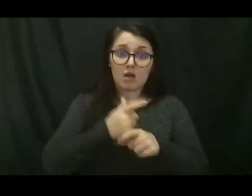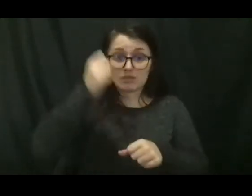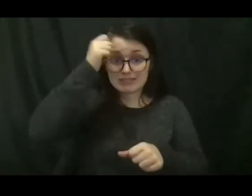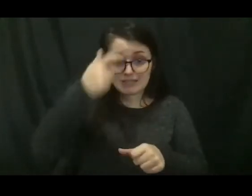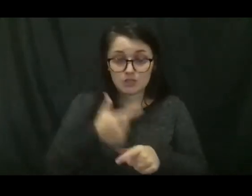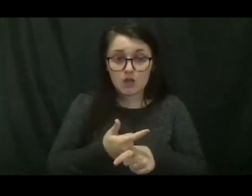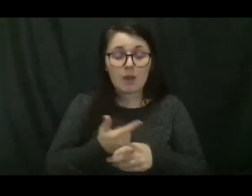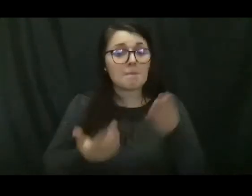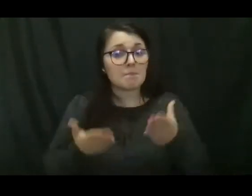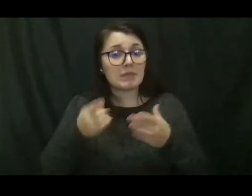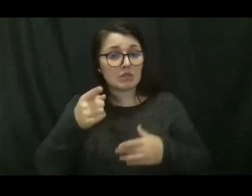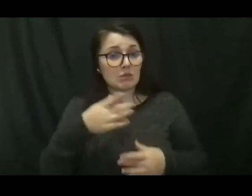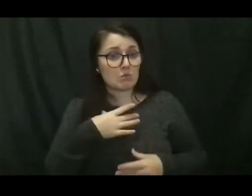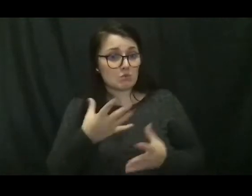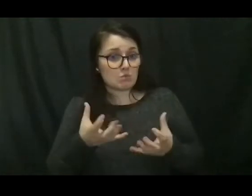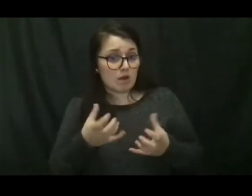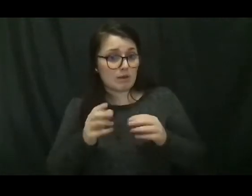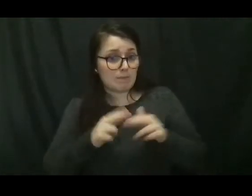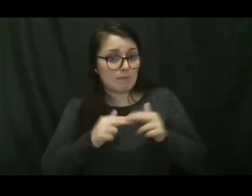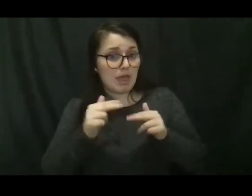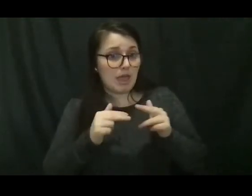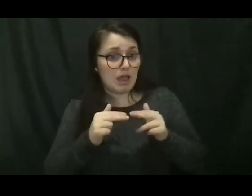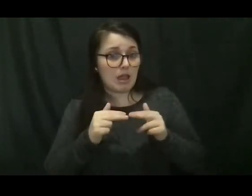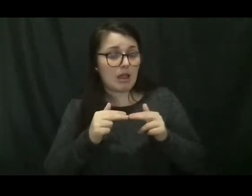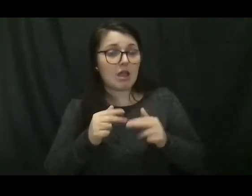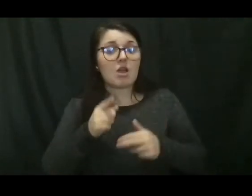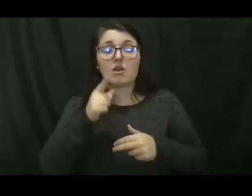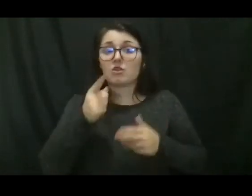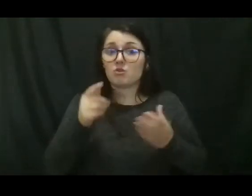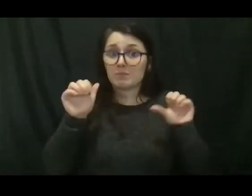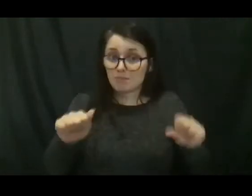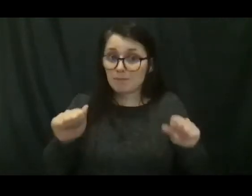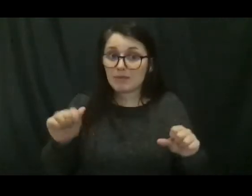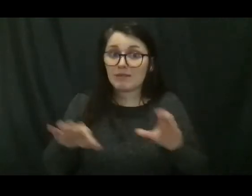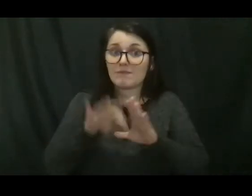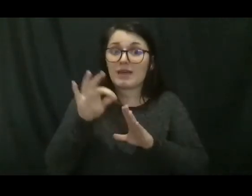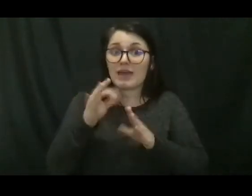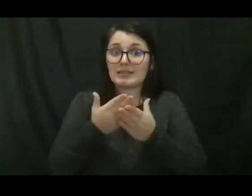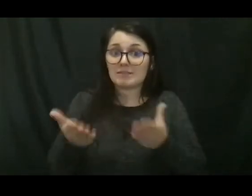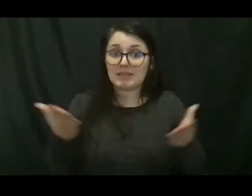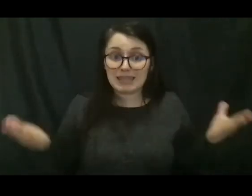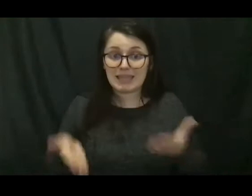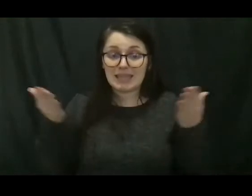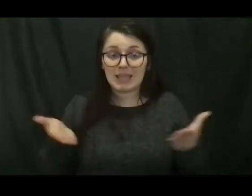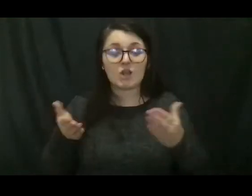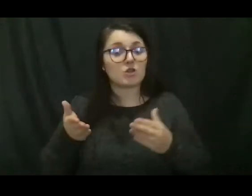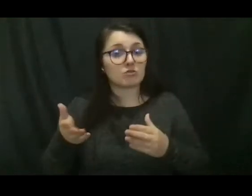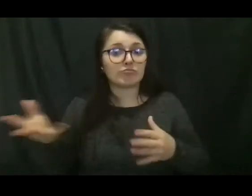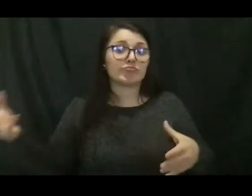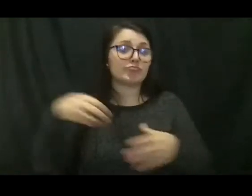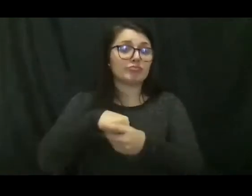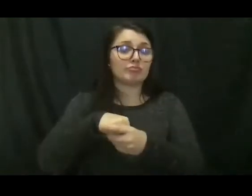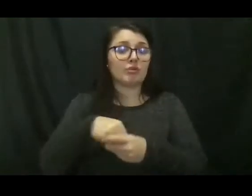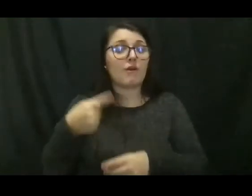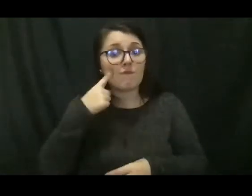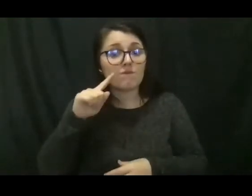I want you to see if you can find anything here at Bring that you could use for one of those building projects. I bet there